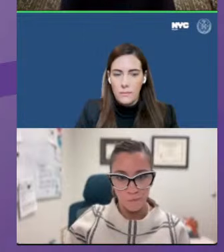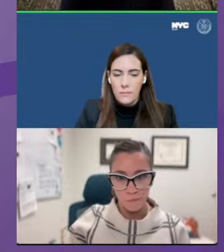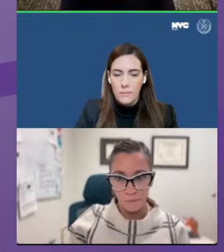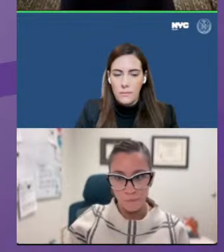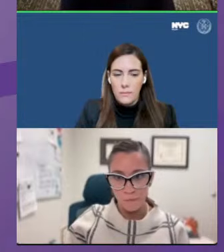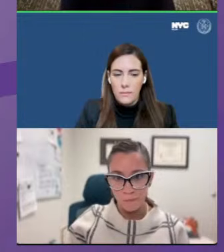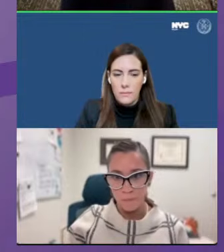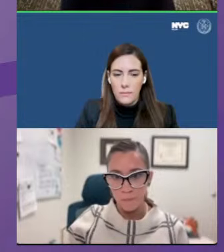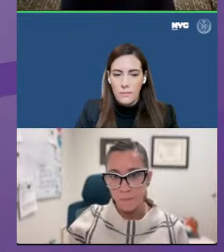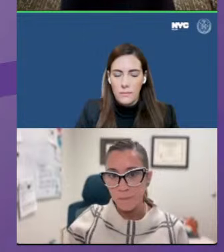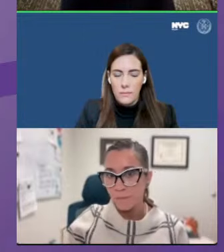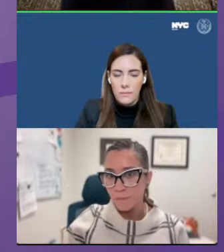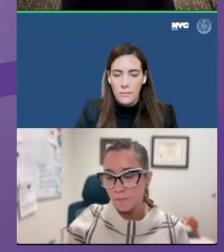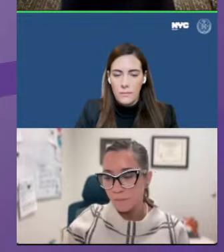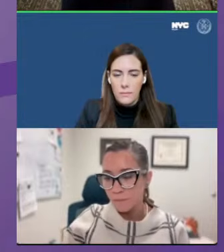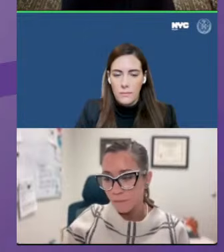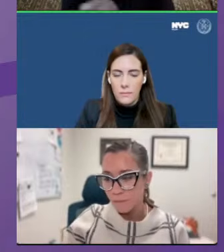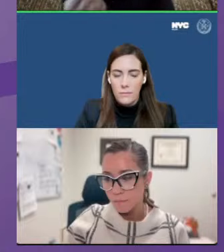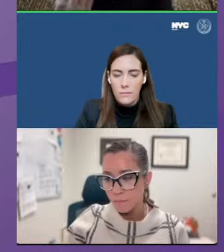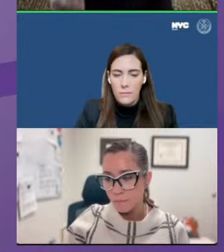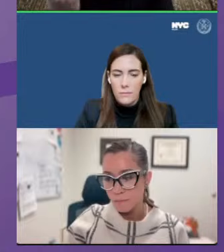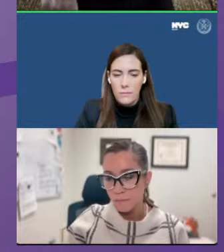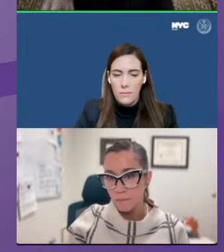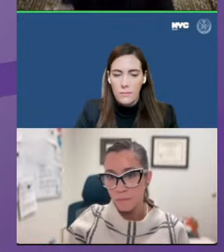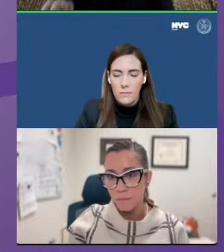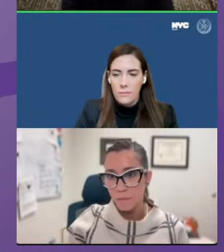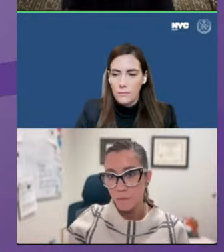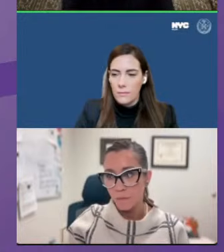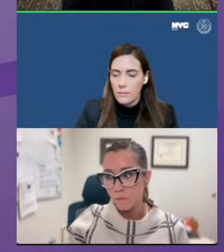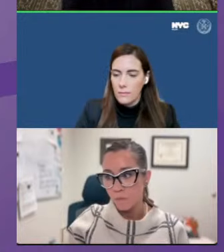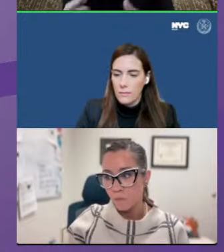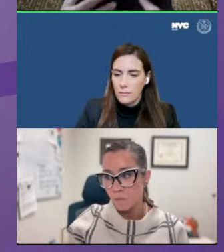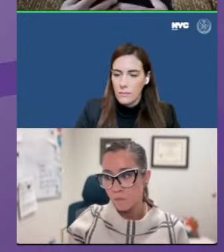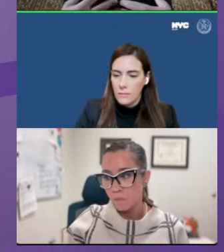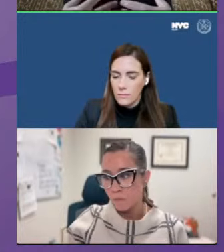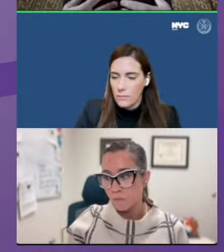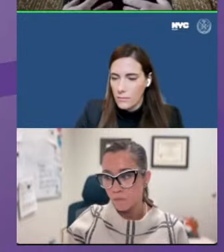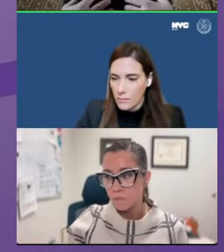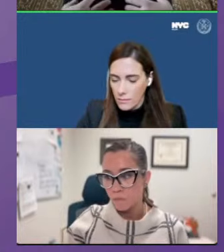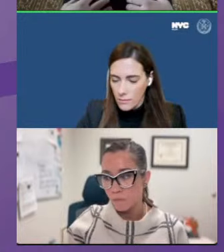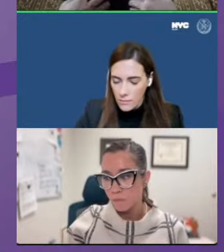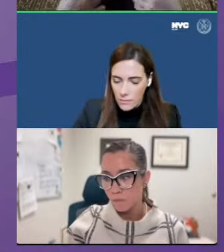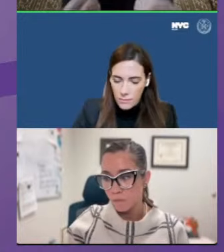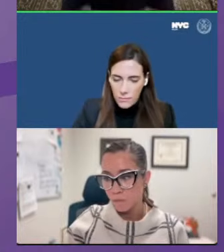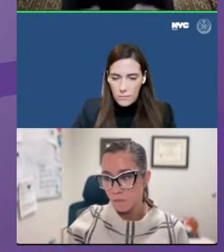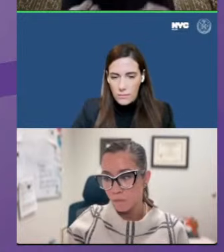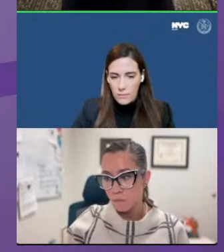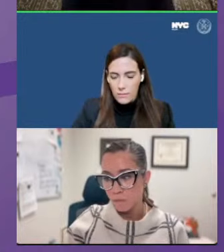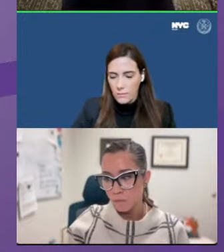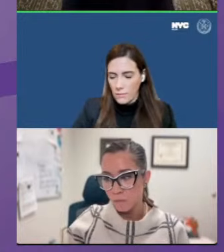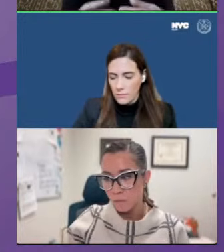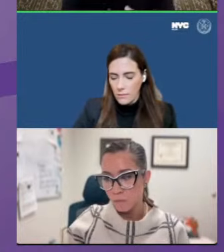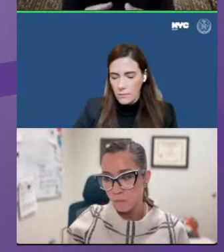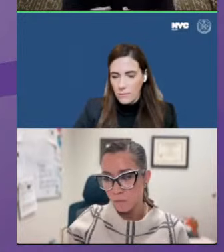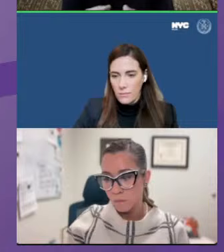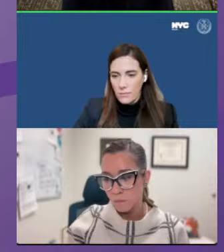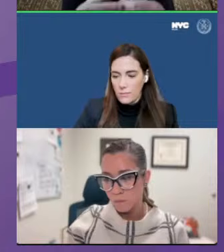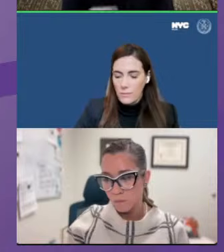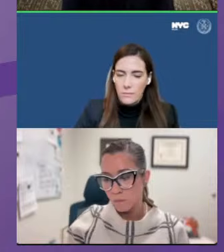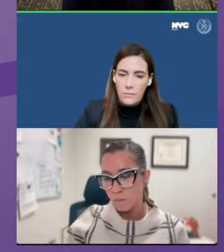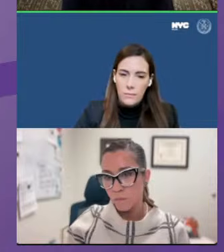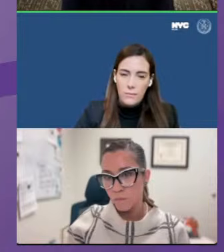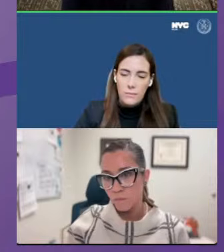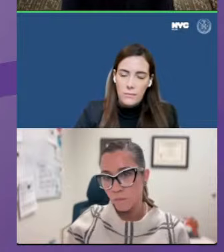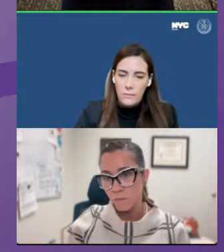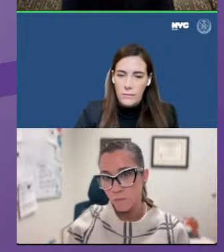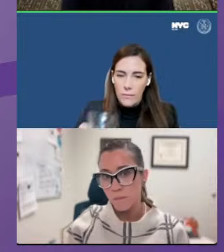that really indicated to us that people with long COVID had an immune system that seemed to have been fighting things for a long time and